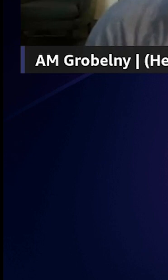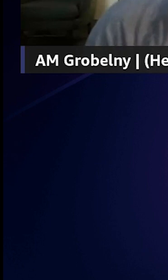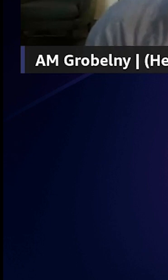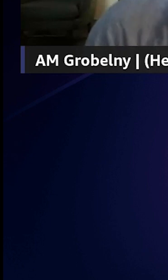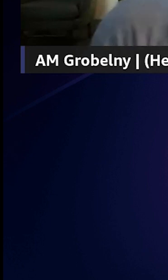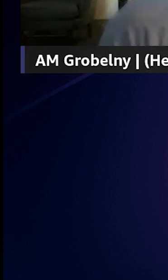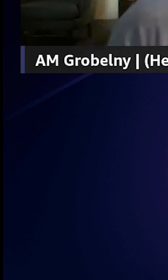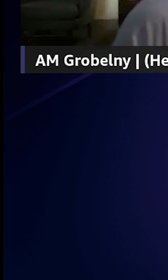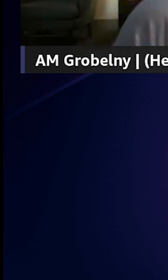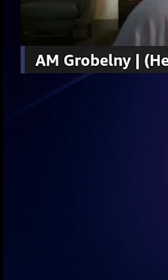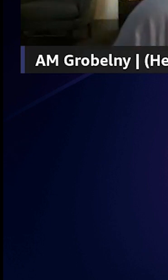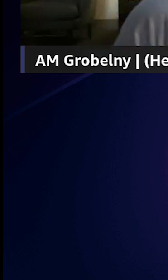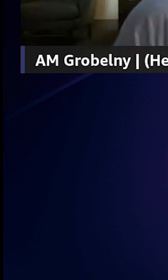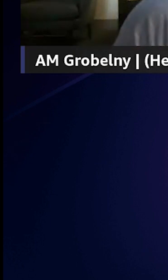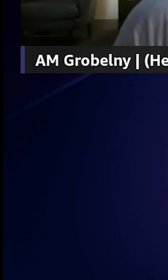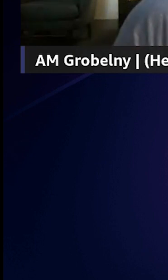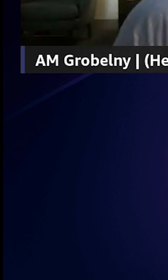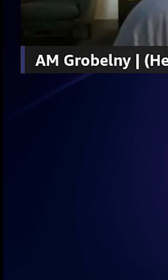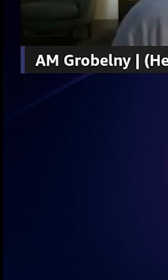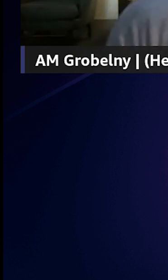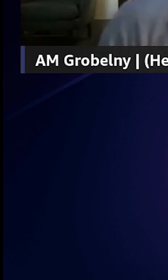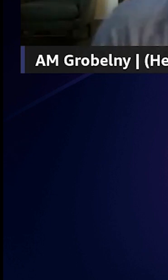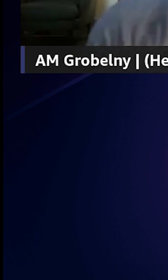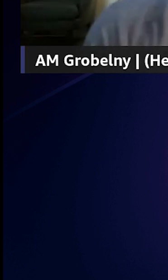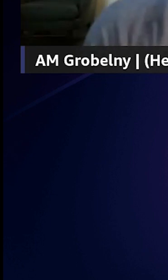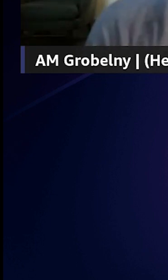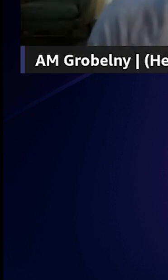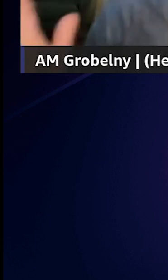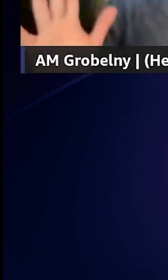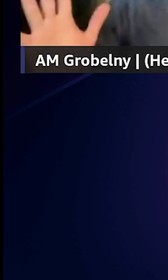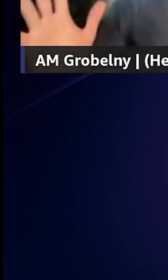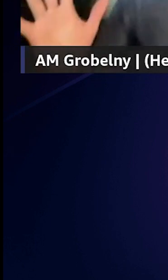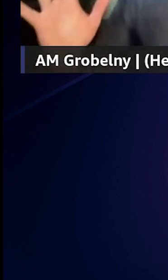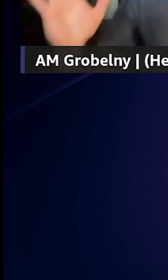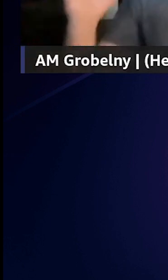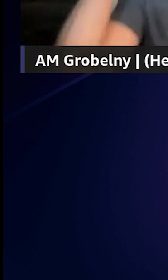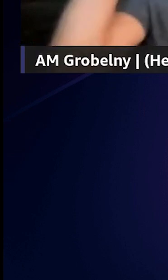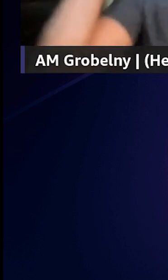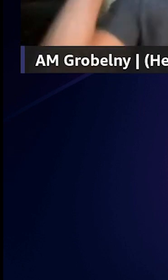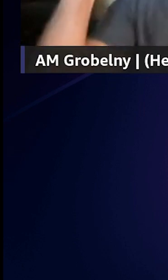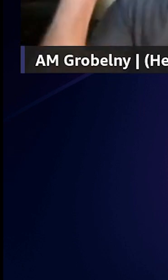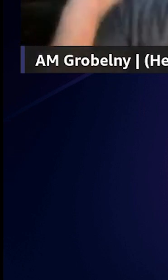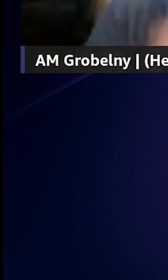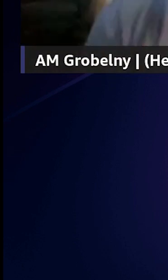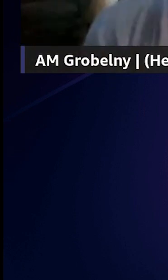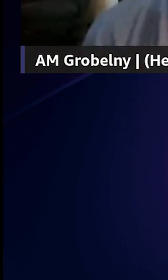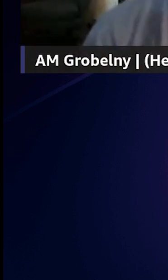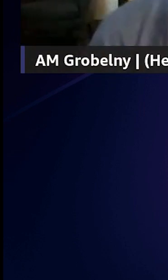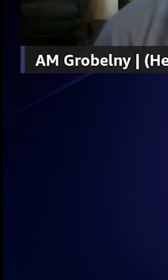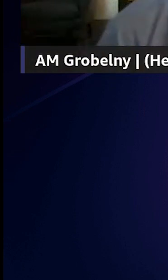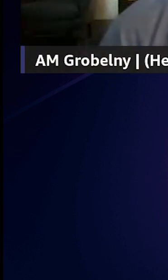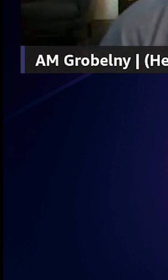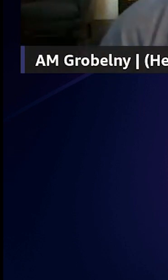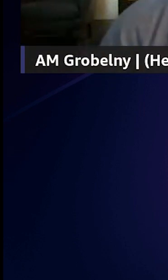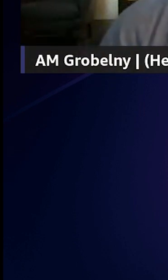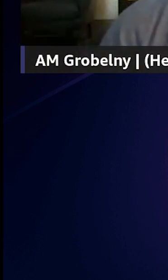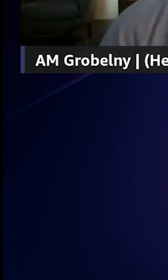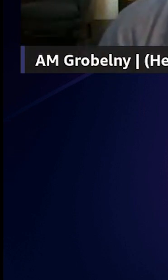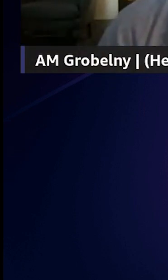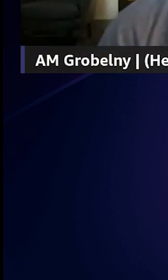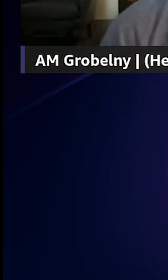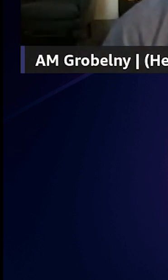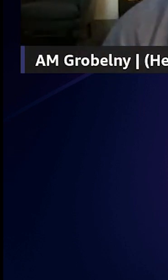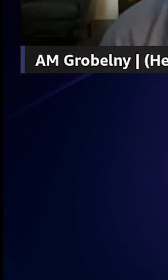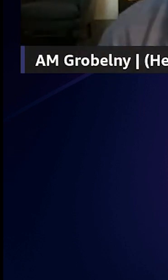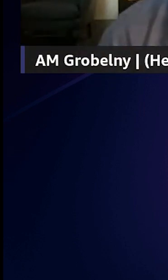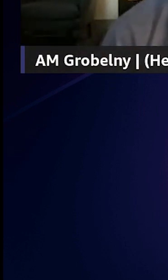I've forgotten. Steve. I have not switched the persona. So on goes the Brit hat. There we go. We're off. There you go. AMster and the